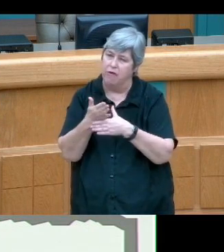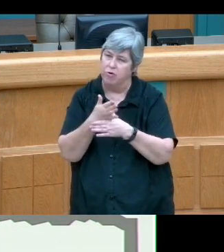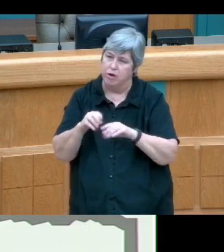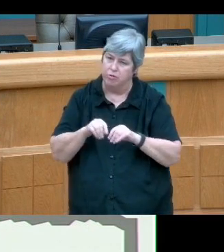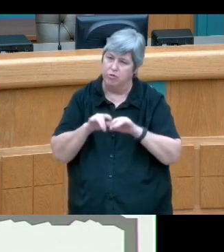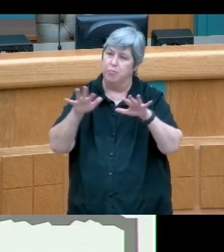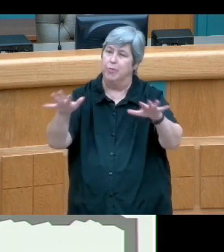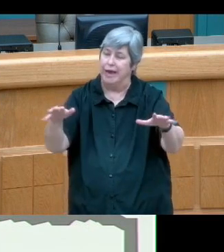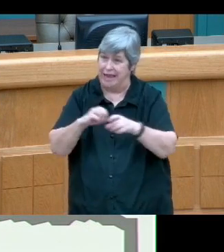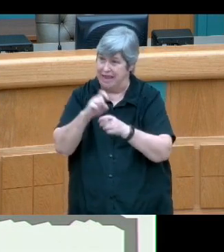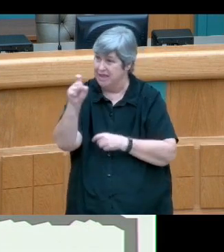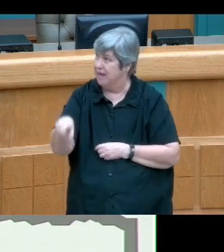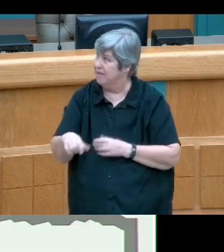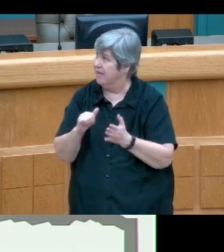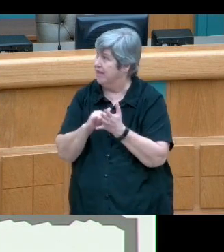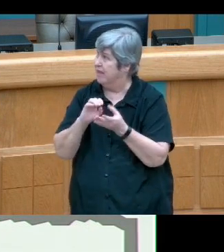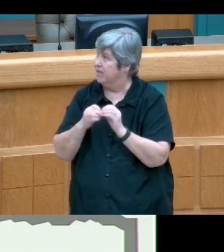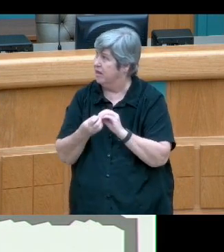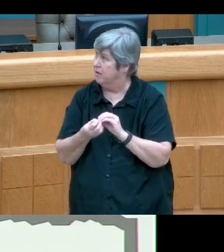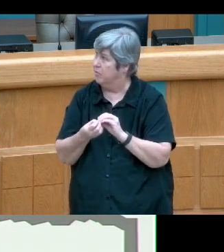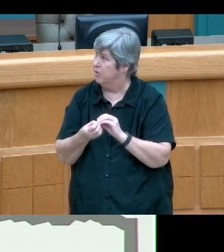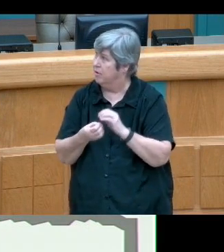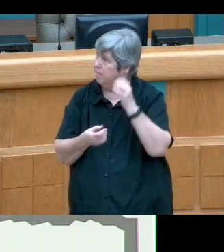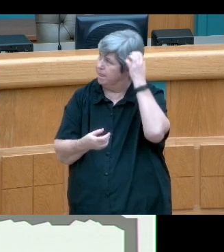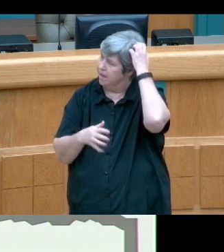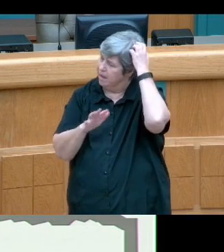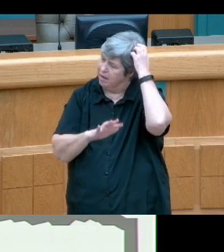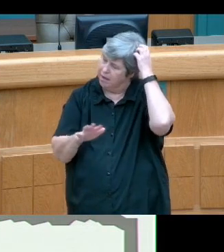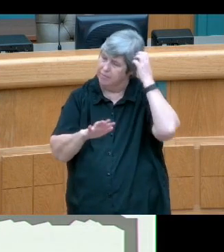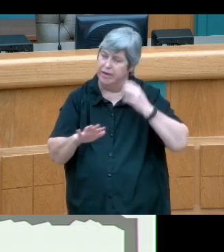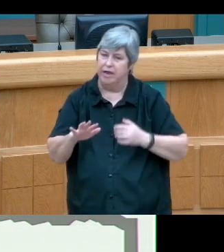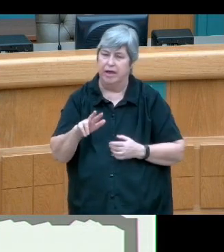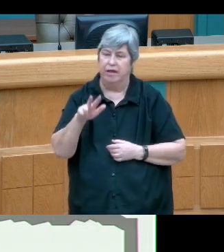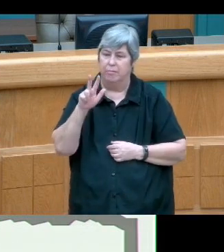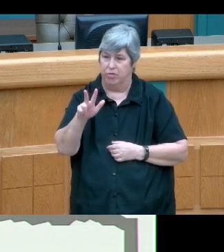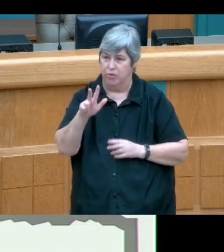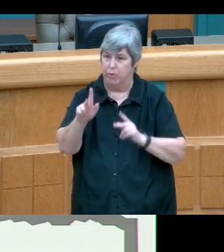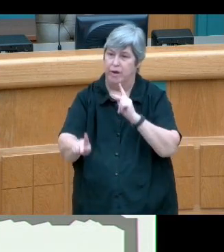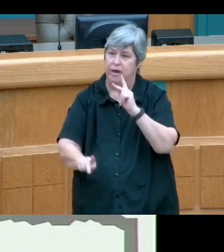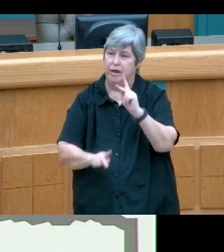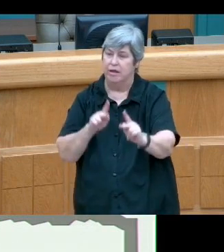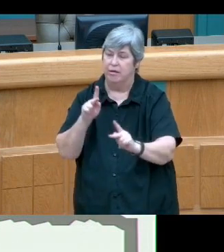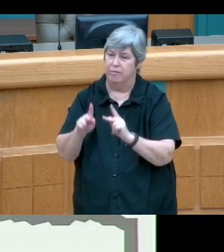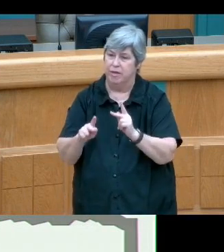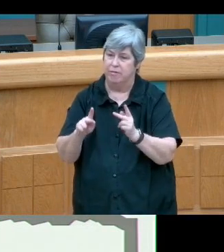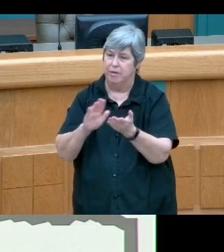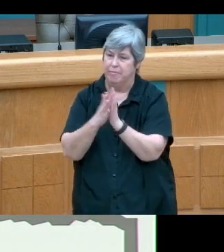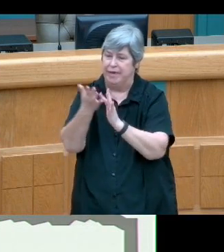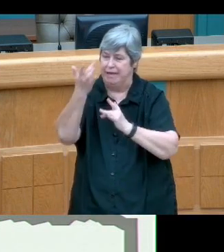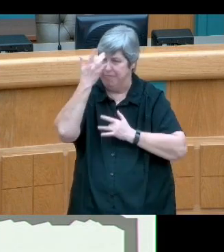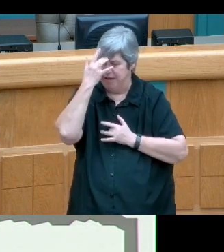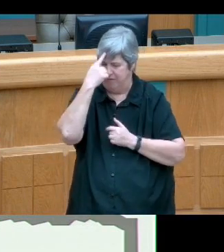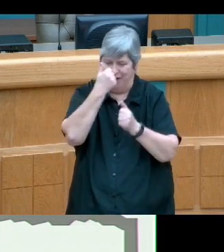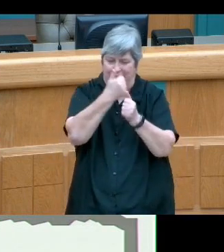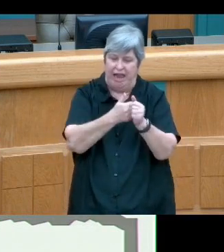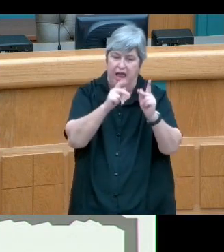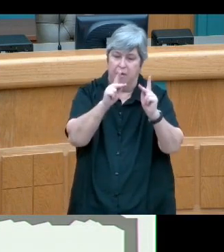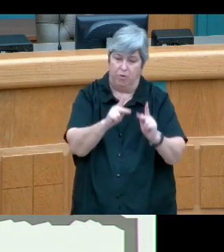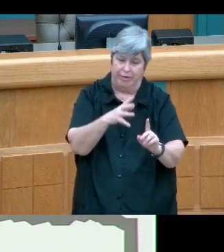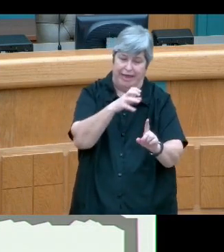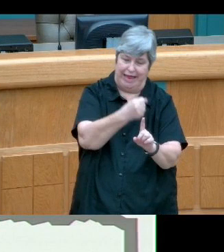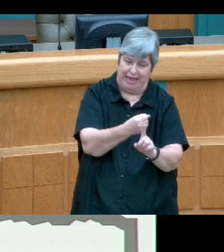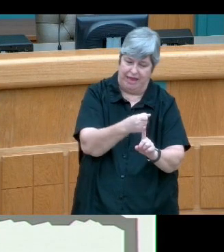Texas. So that's what this number is. It's approximately 3 people are infected for every person that